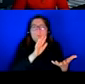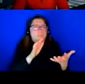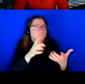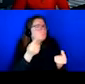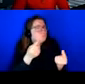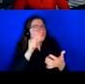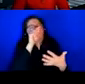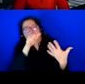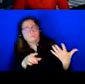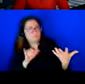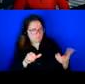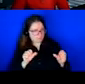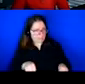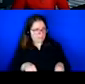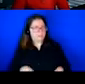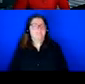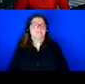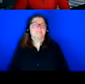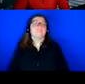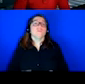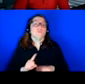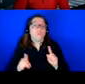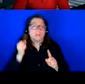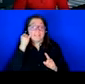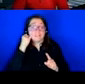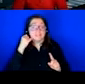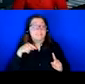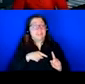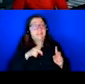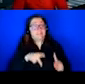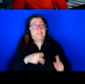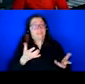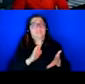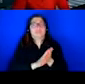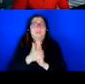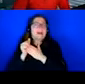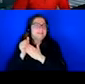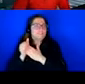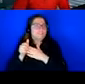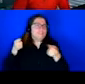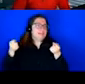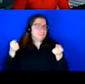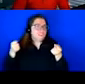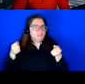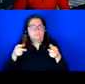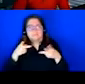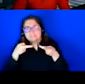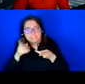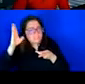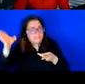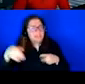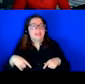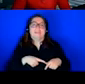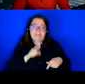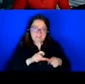They can, if they want to, be a leadership position somewhere, but they have to develop some of their skills, do that assessment to be